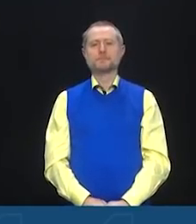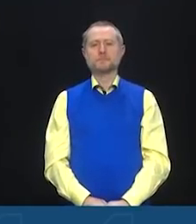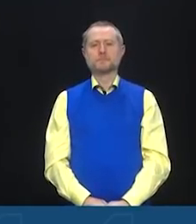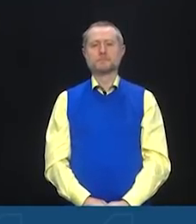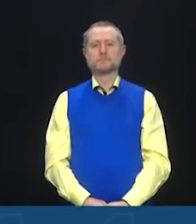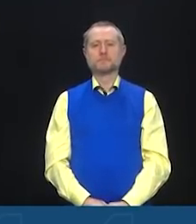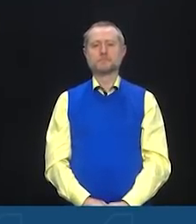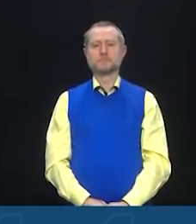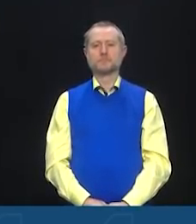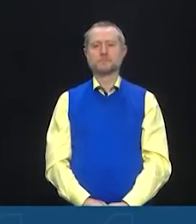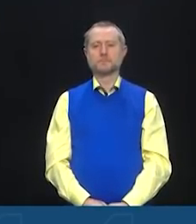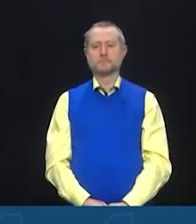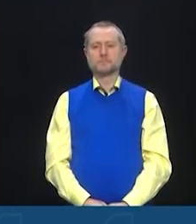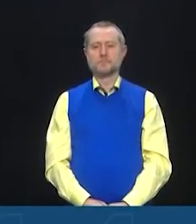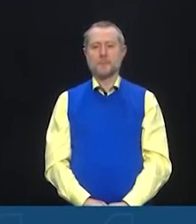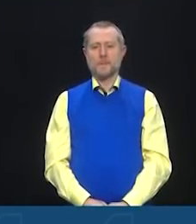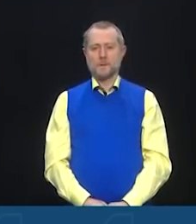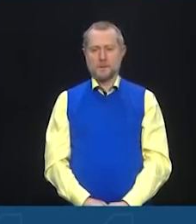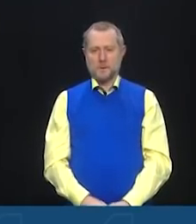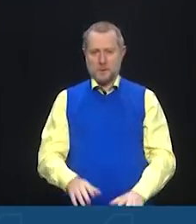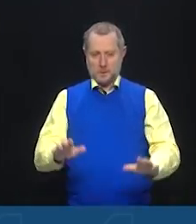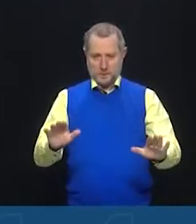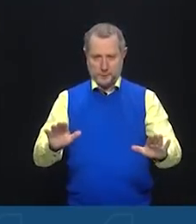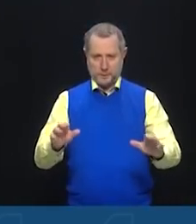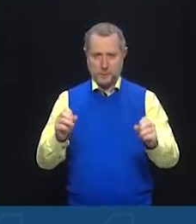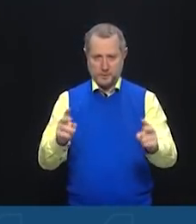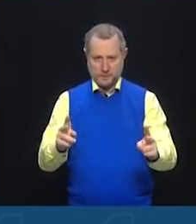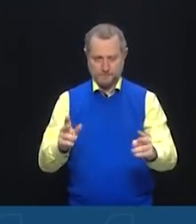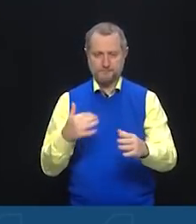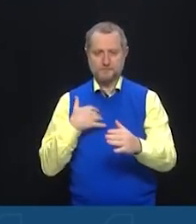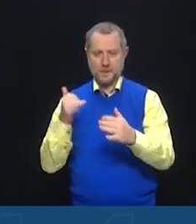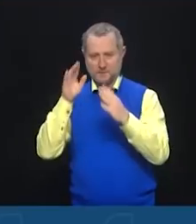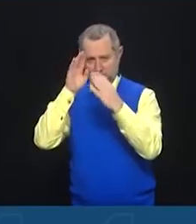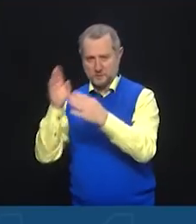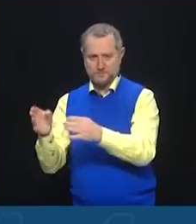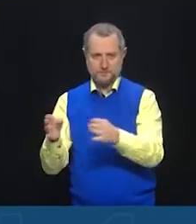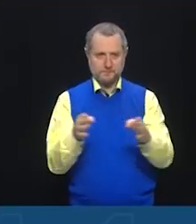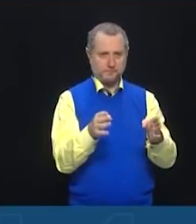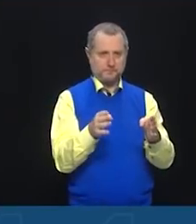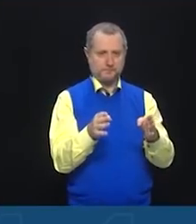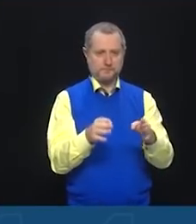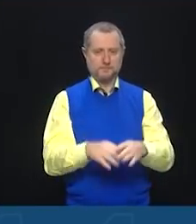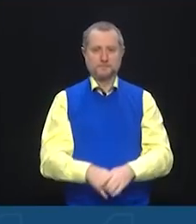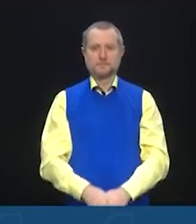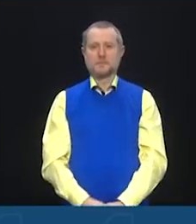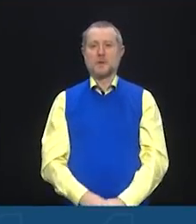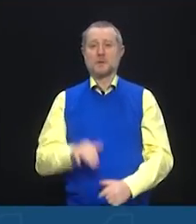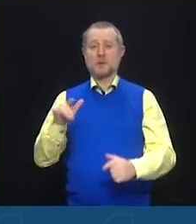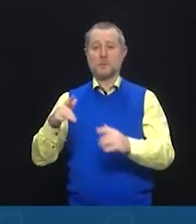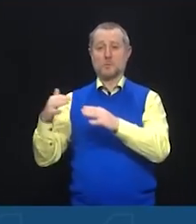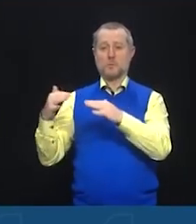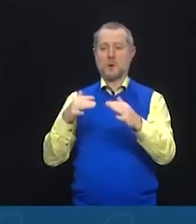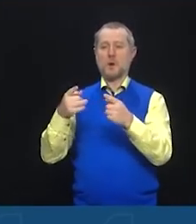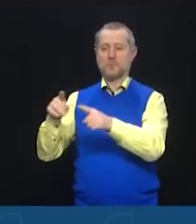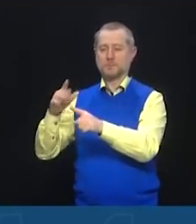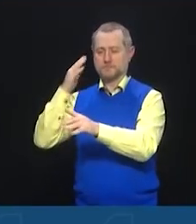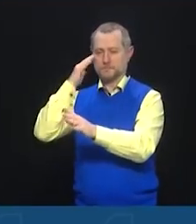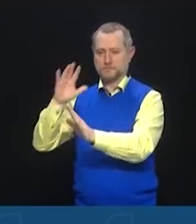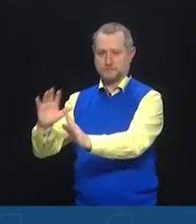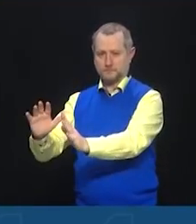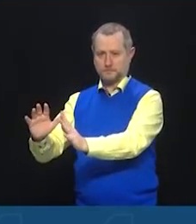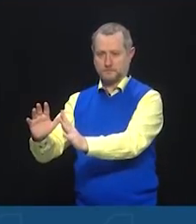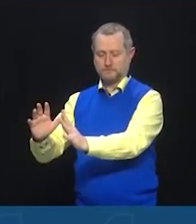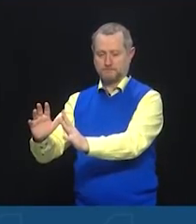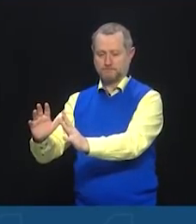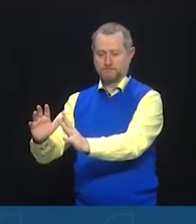Now we're going to shift into a different topic altogether because while we talked about the war that is going on not far from here